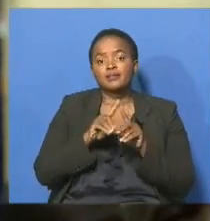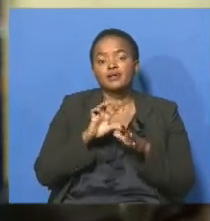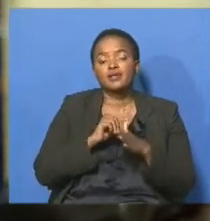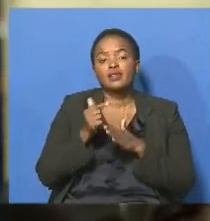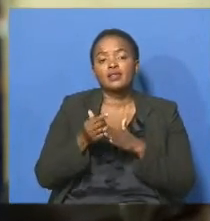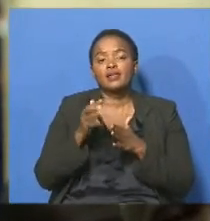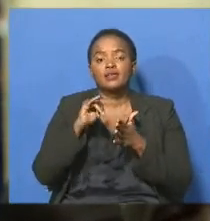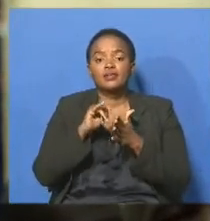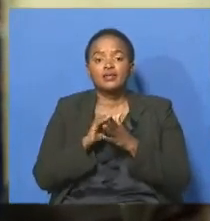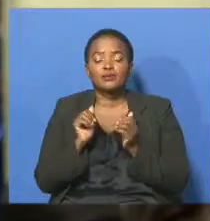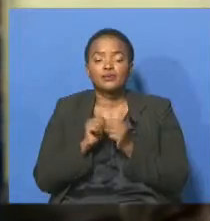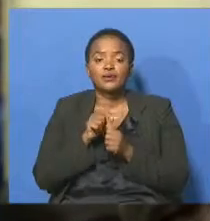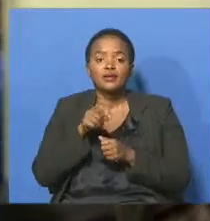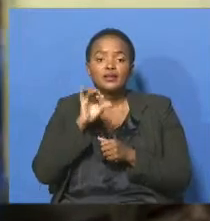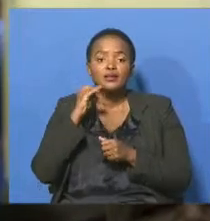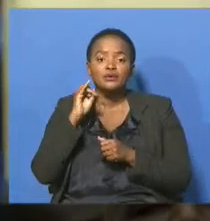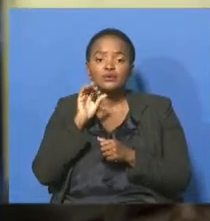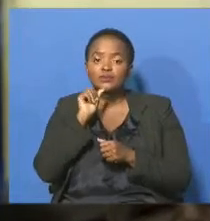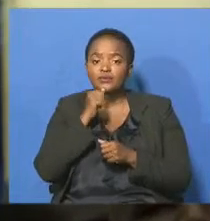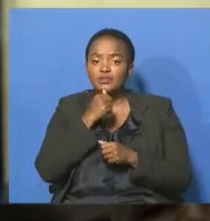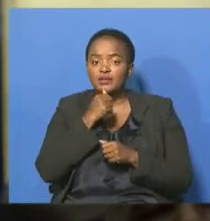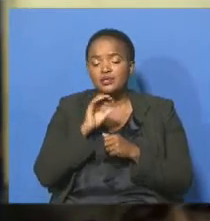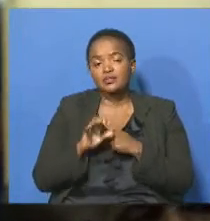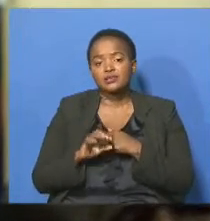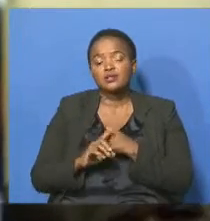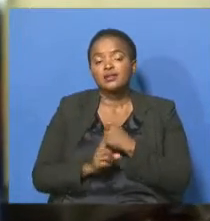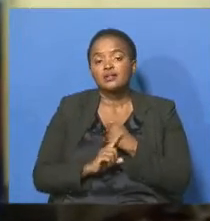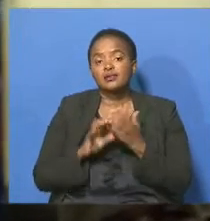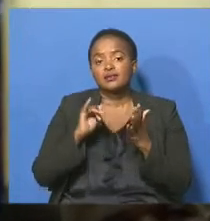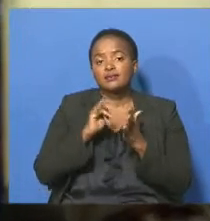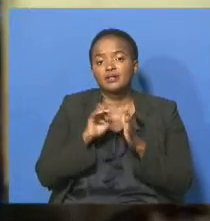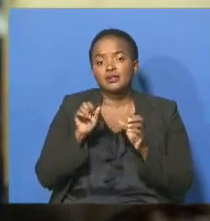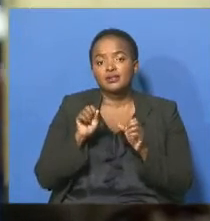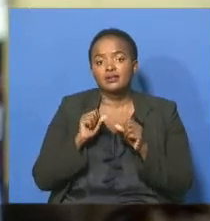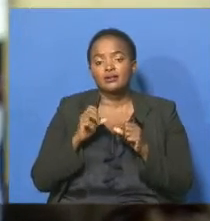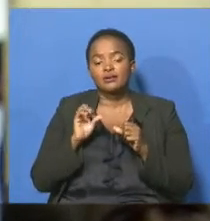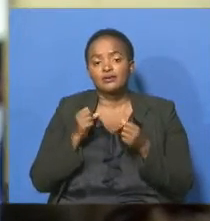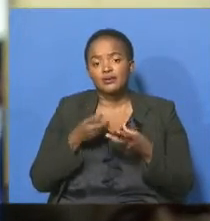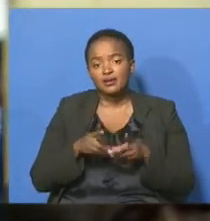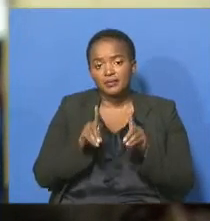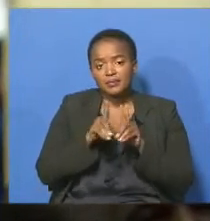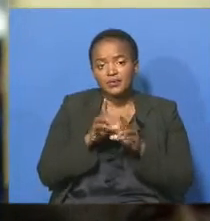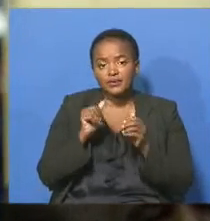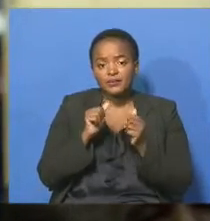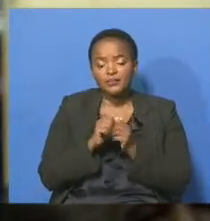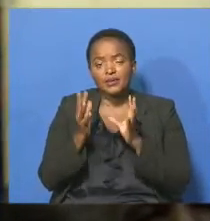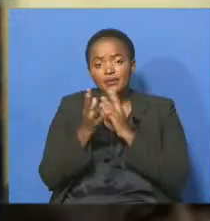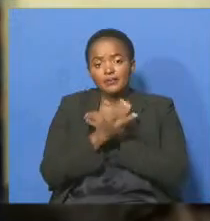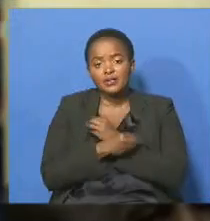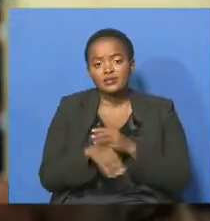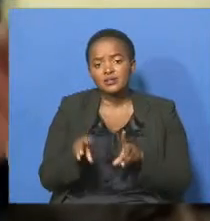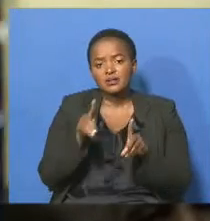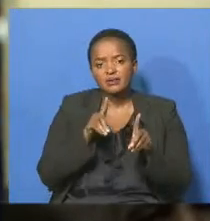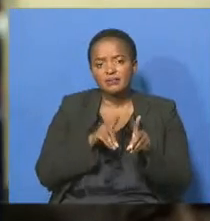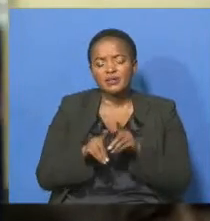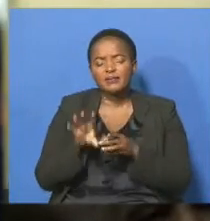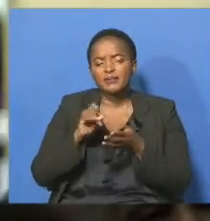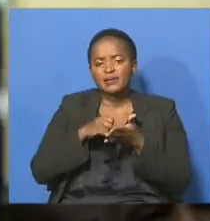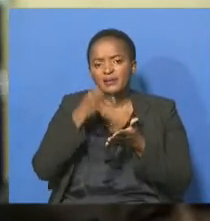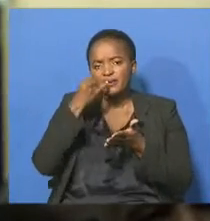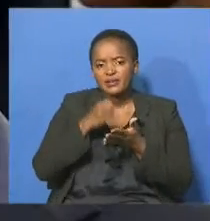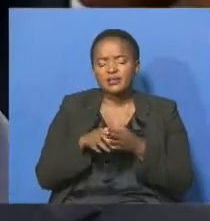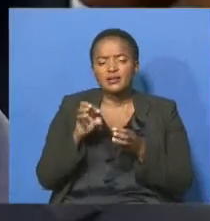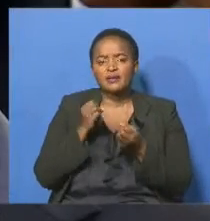then deals with these serious crimes because these serious crimes cannot just be let to happen. So it's about missing persons, drugs,